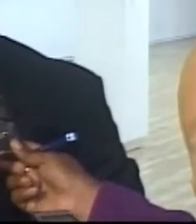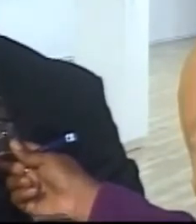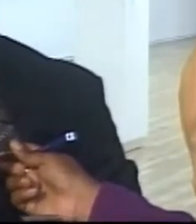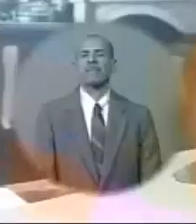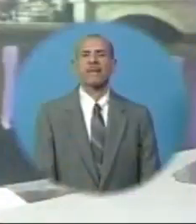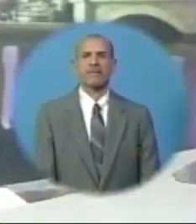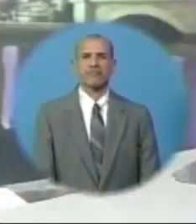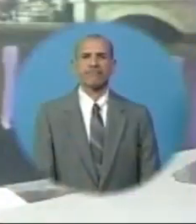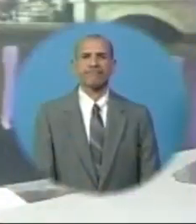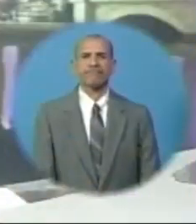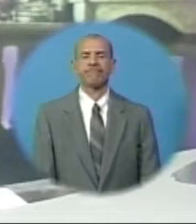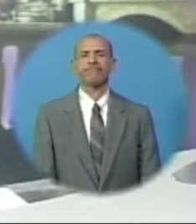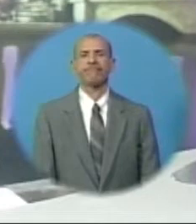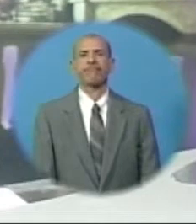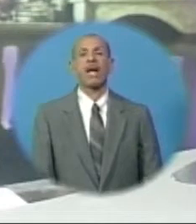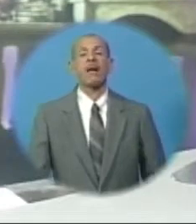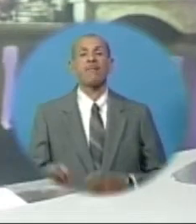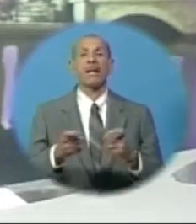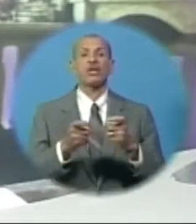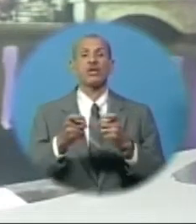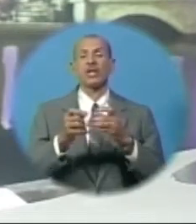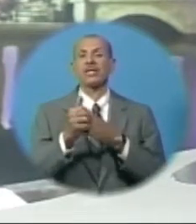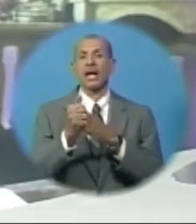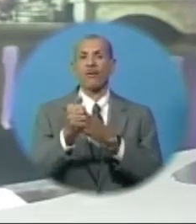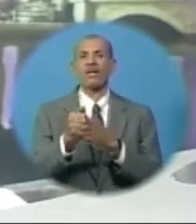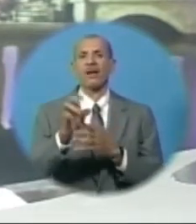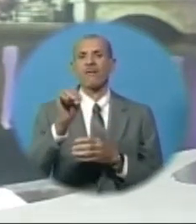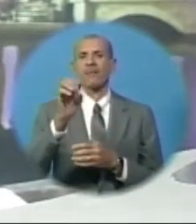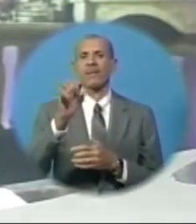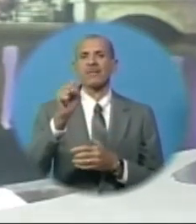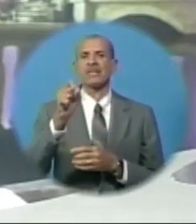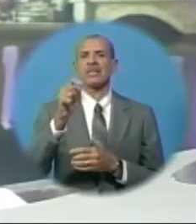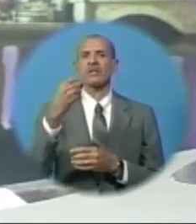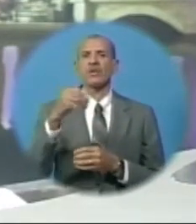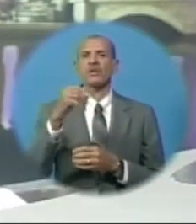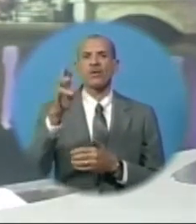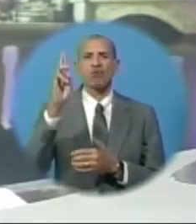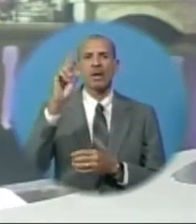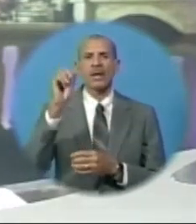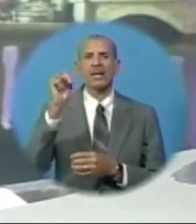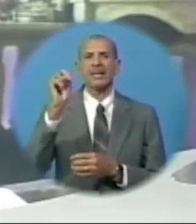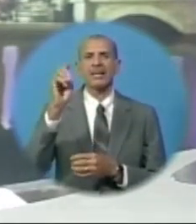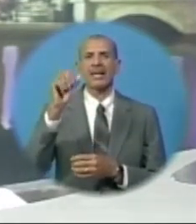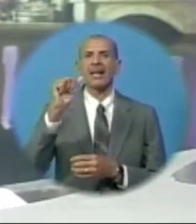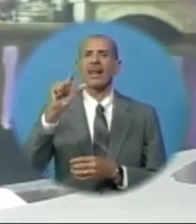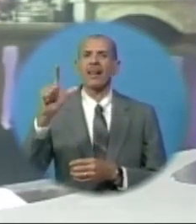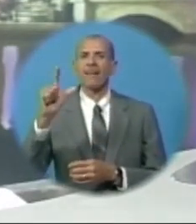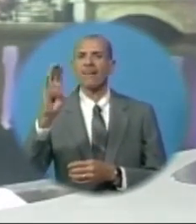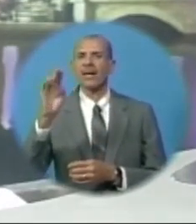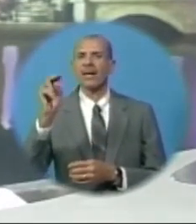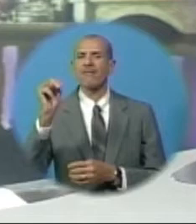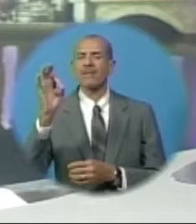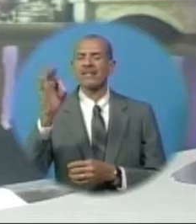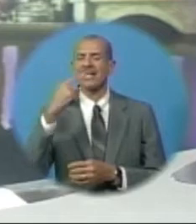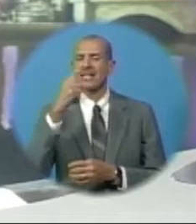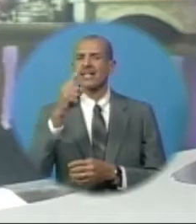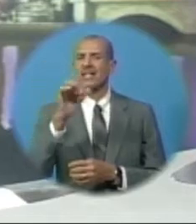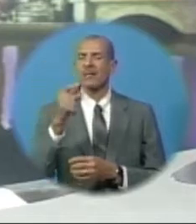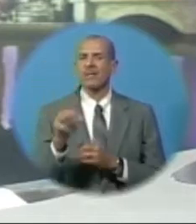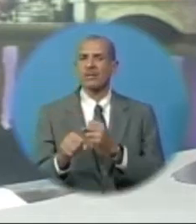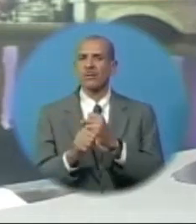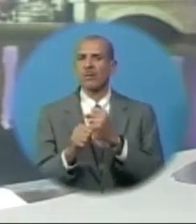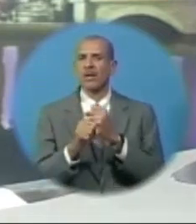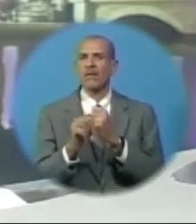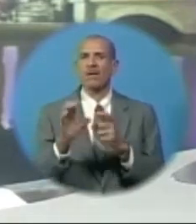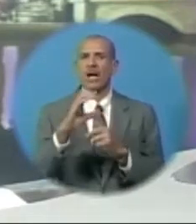entity. Managing Director of Massey Stores Barbados Limited, Randall Banfield, says the company has long been a supporter